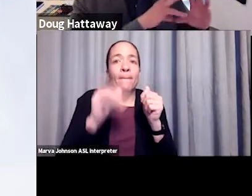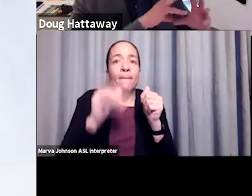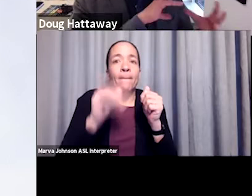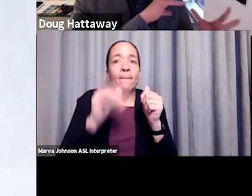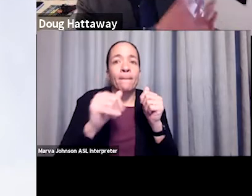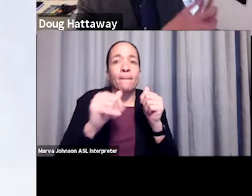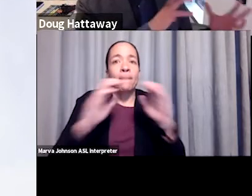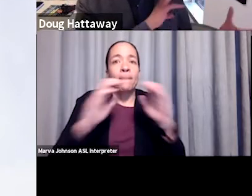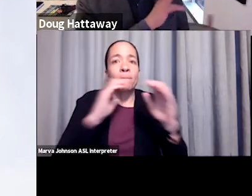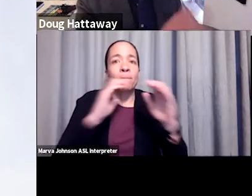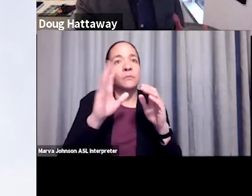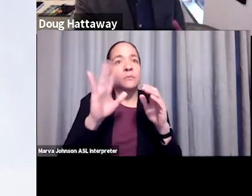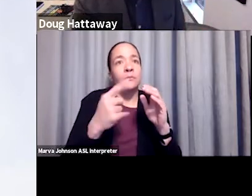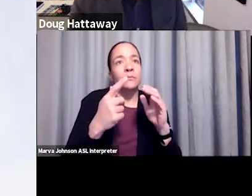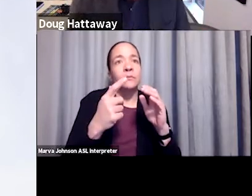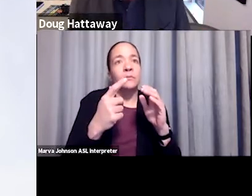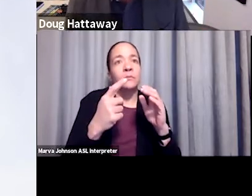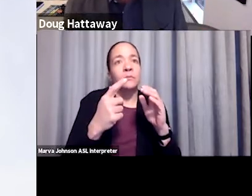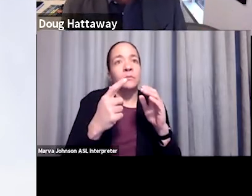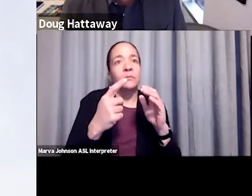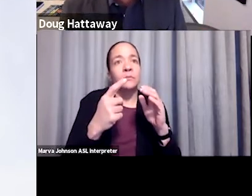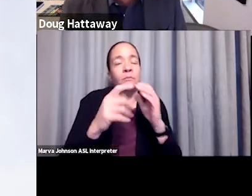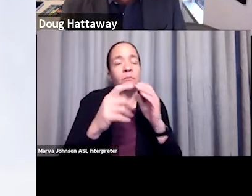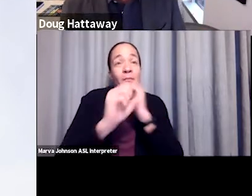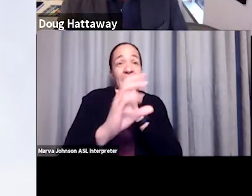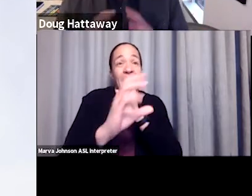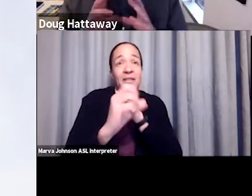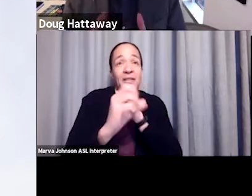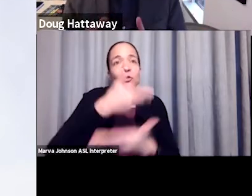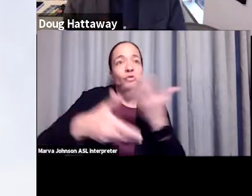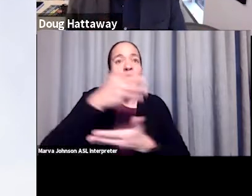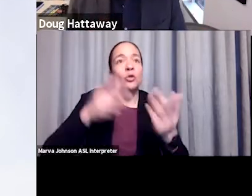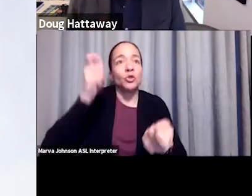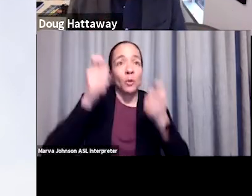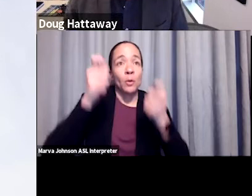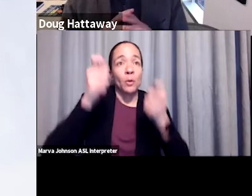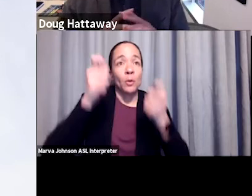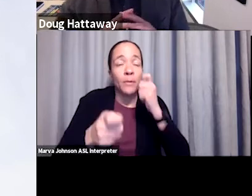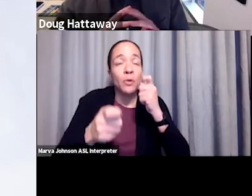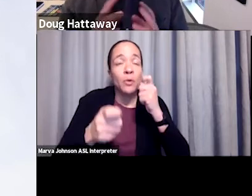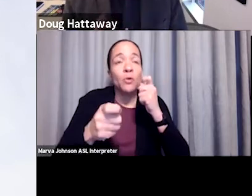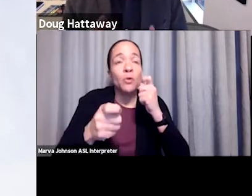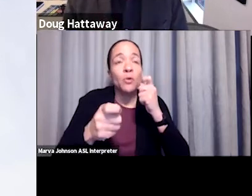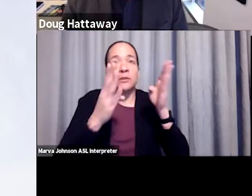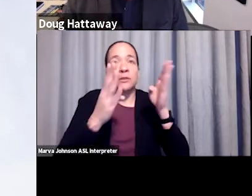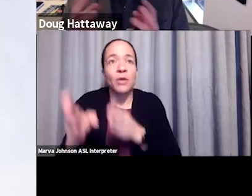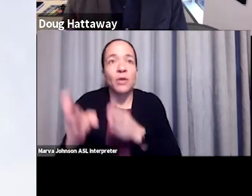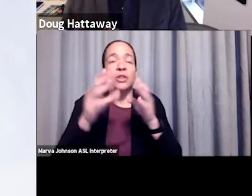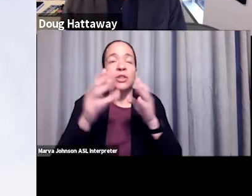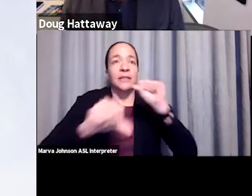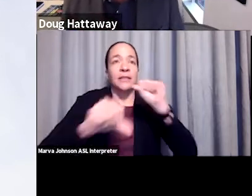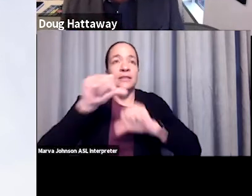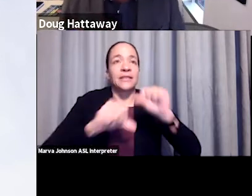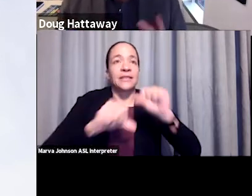brand strategy, also advocacy and social movement strategies. Science, we pull from the social science and